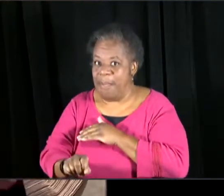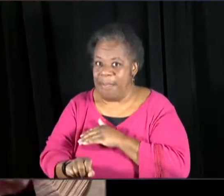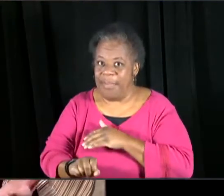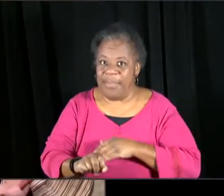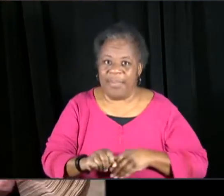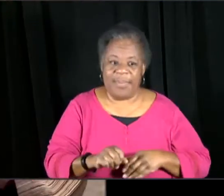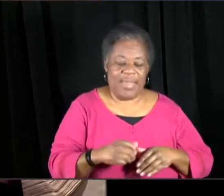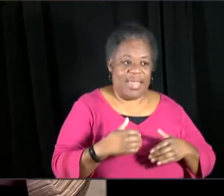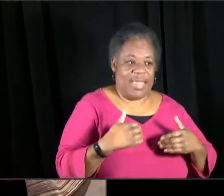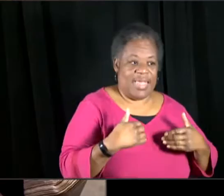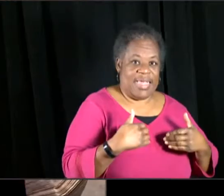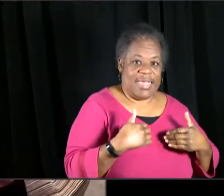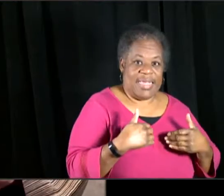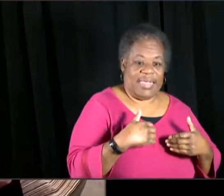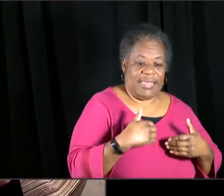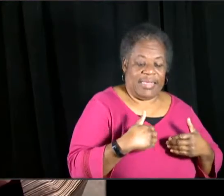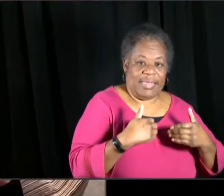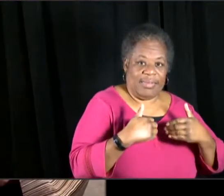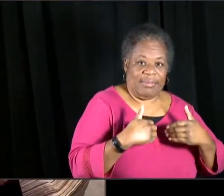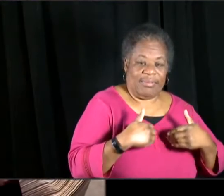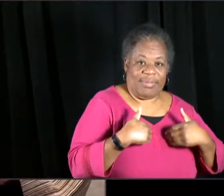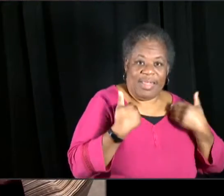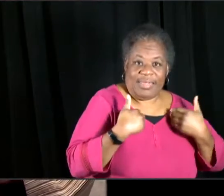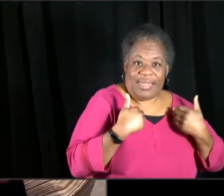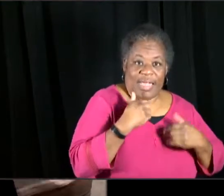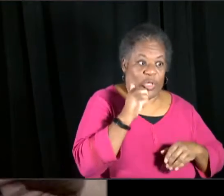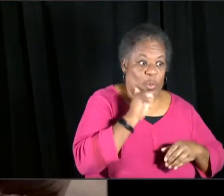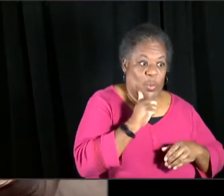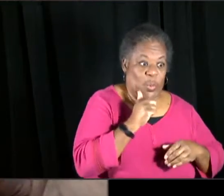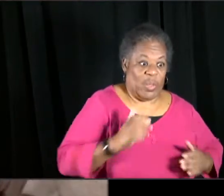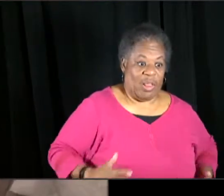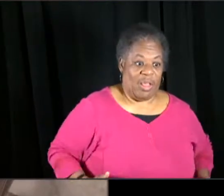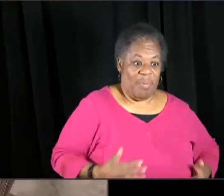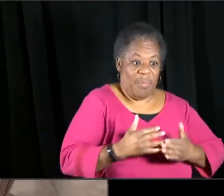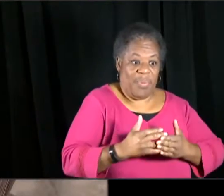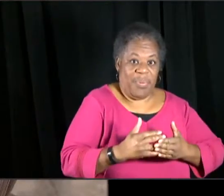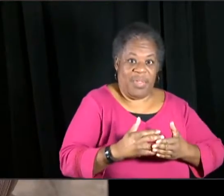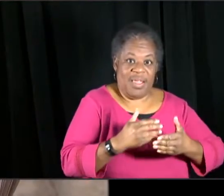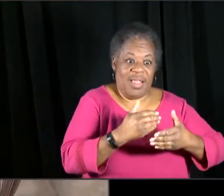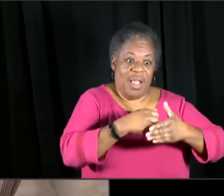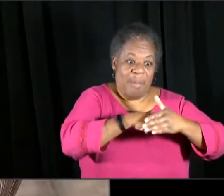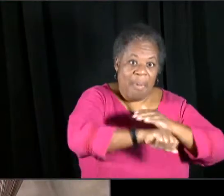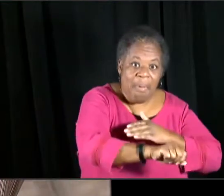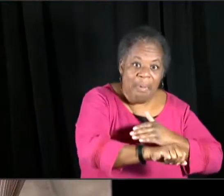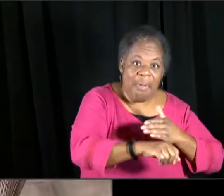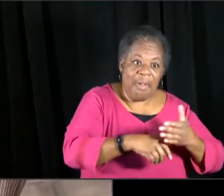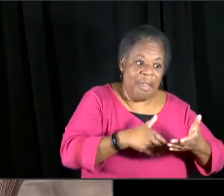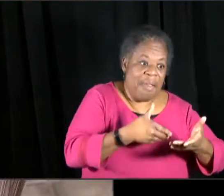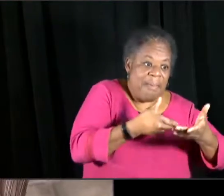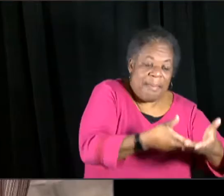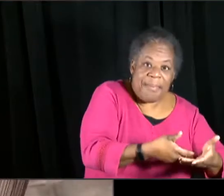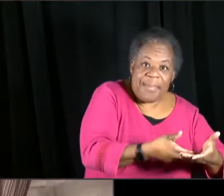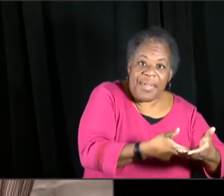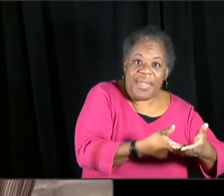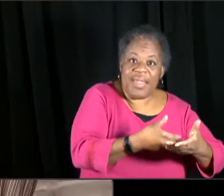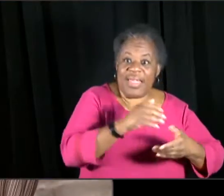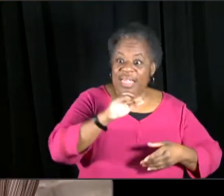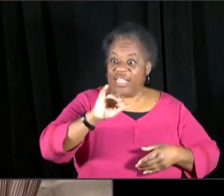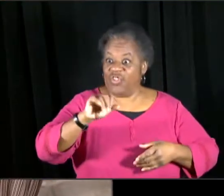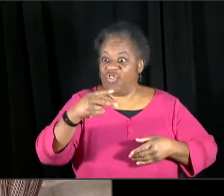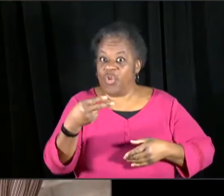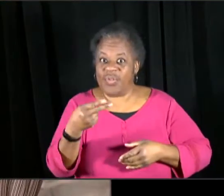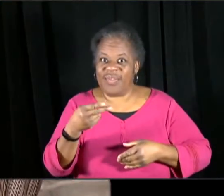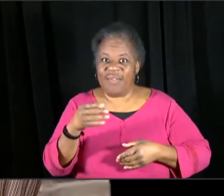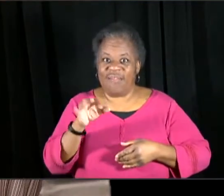An unmarried girl conceives a child. And her flustered fiancé discovers his own